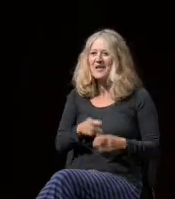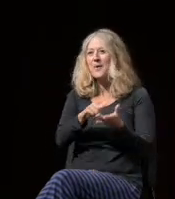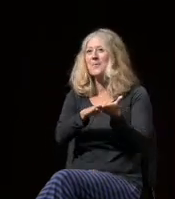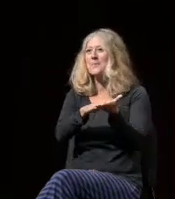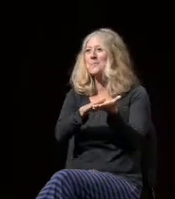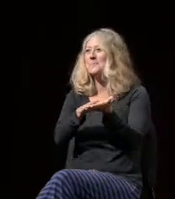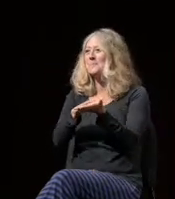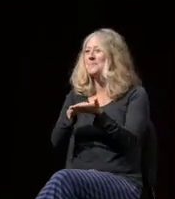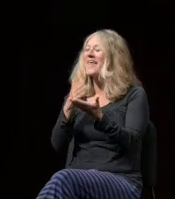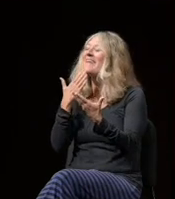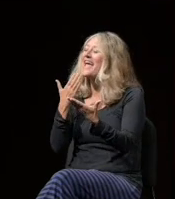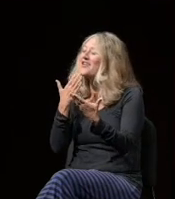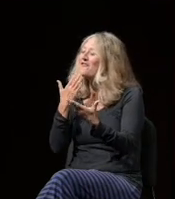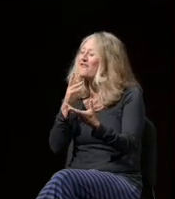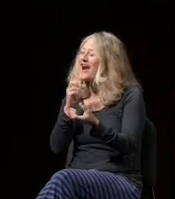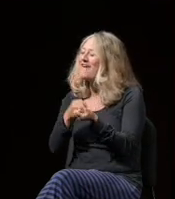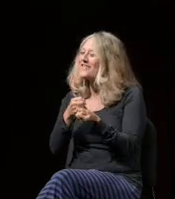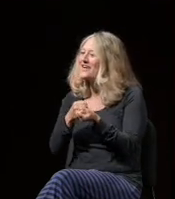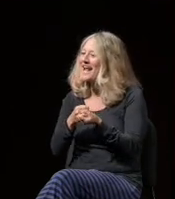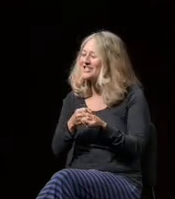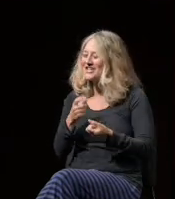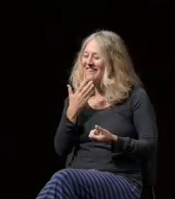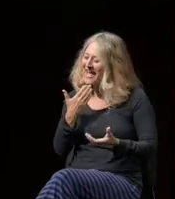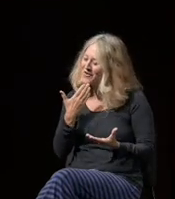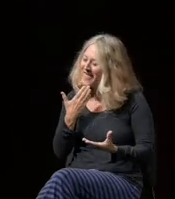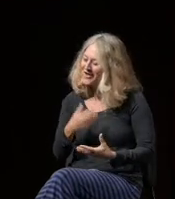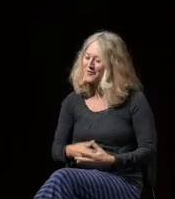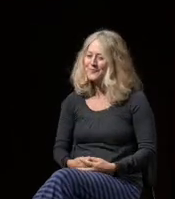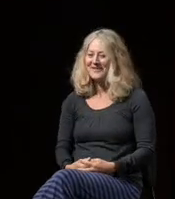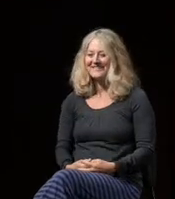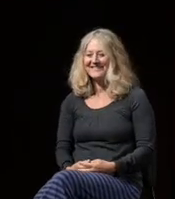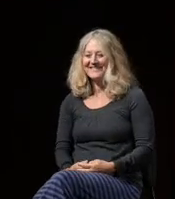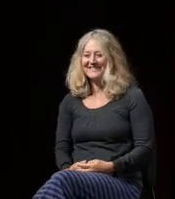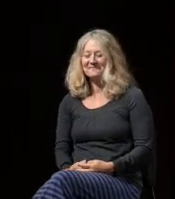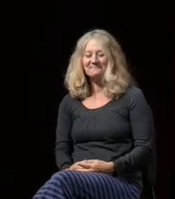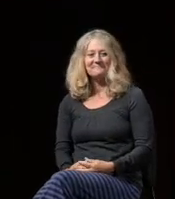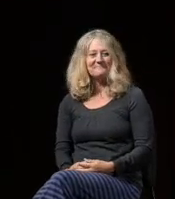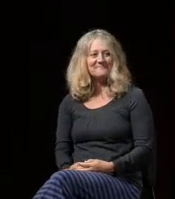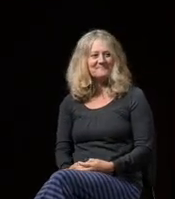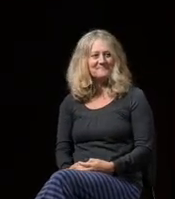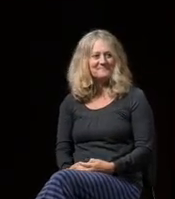you. Thank you for that affirmation and validation. I appreciate that.